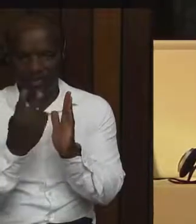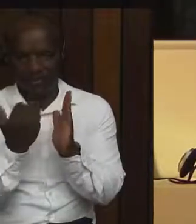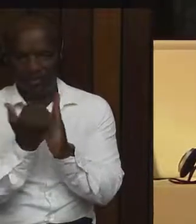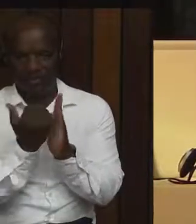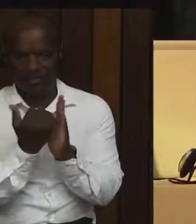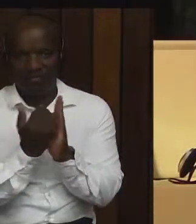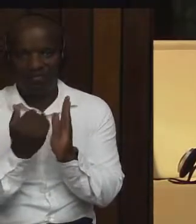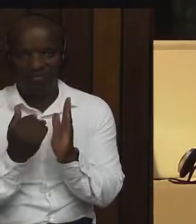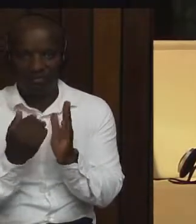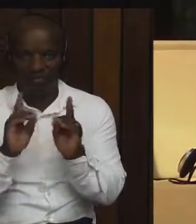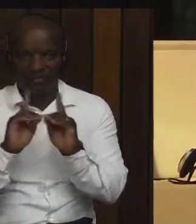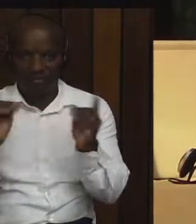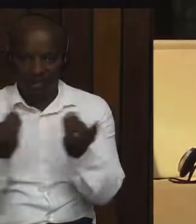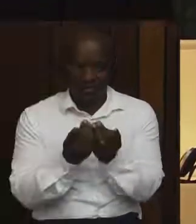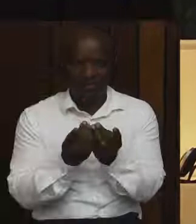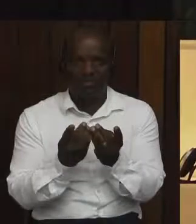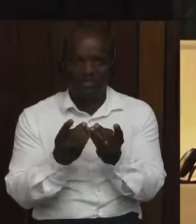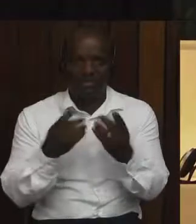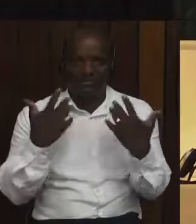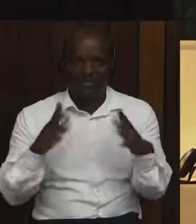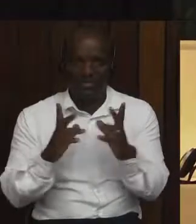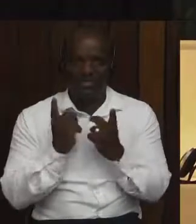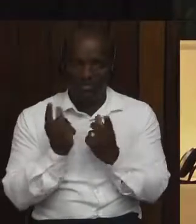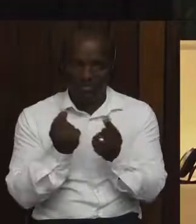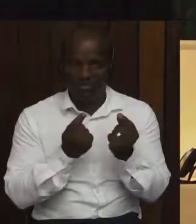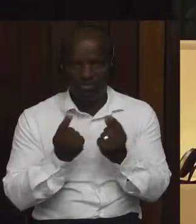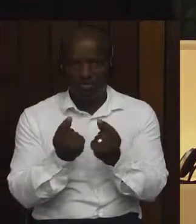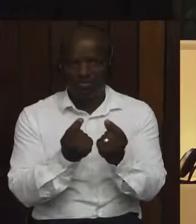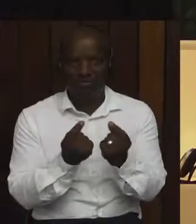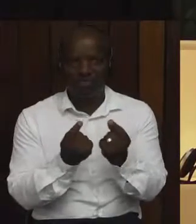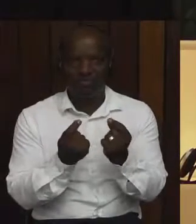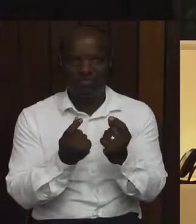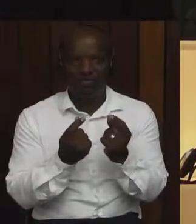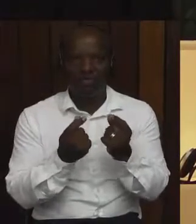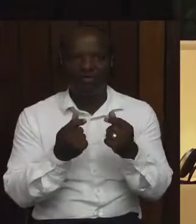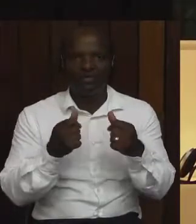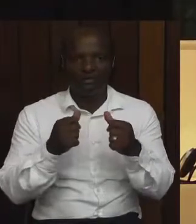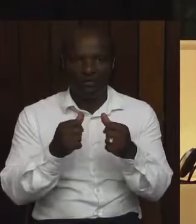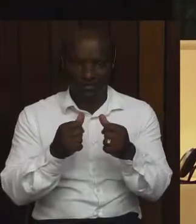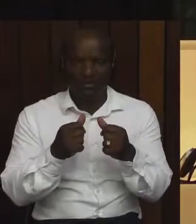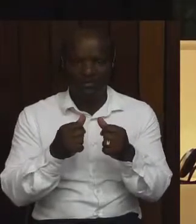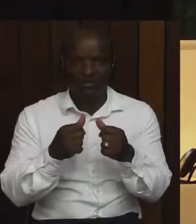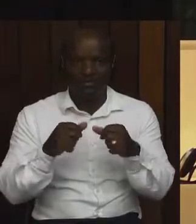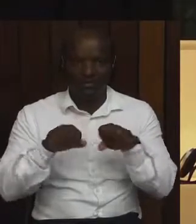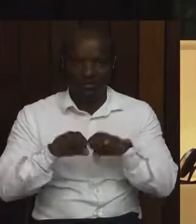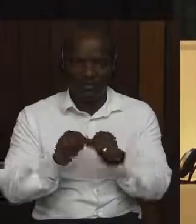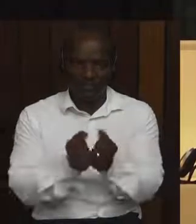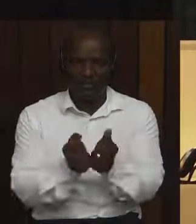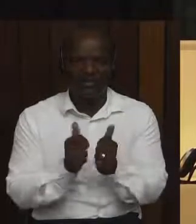implement the projects is the transport infrastructure